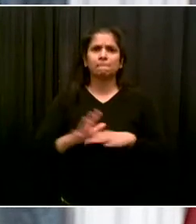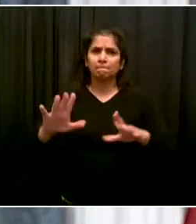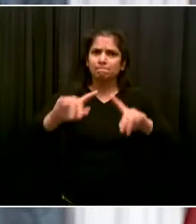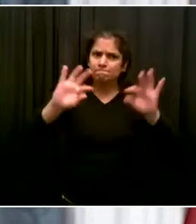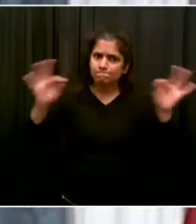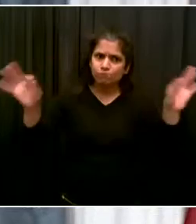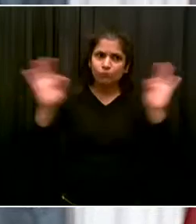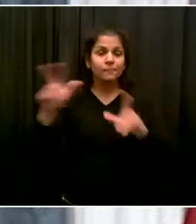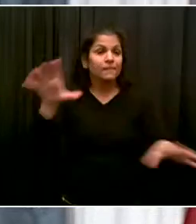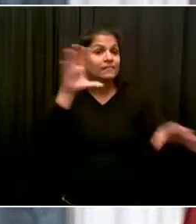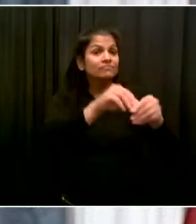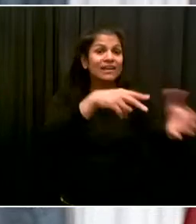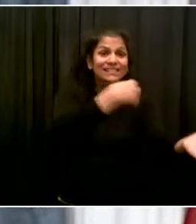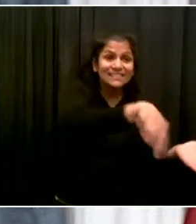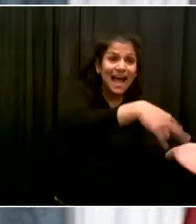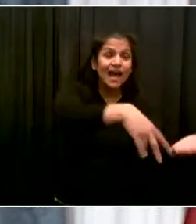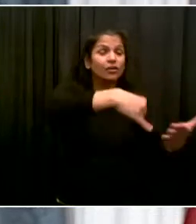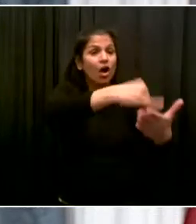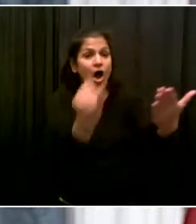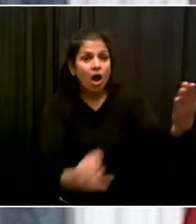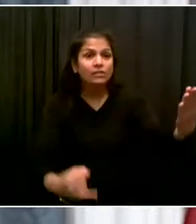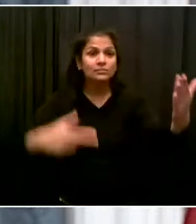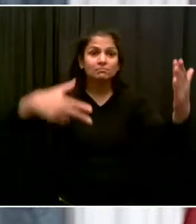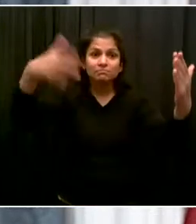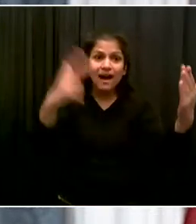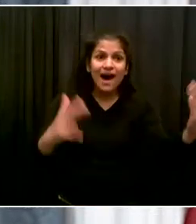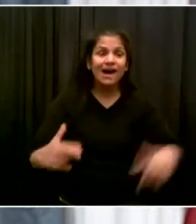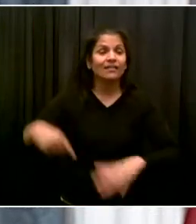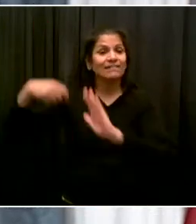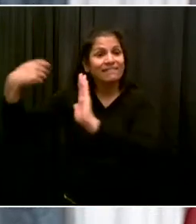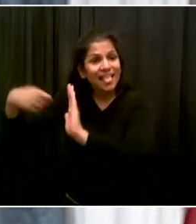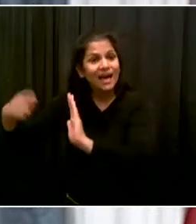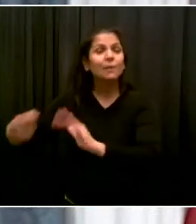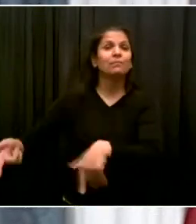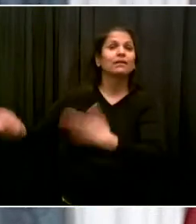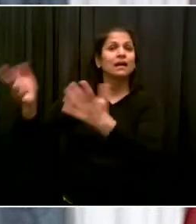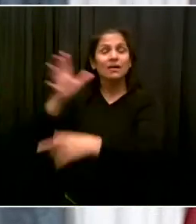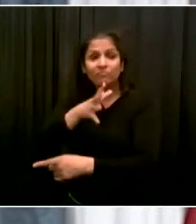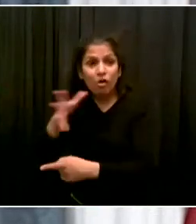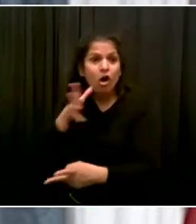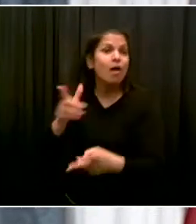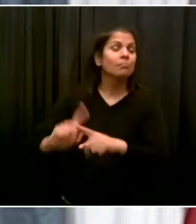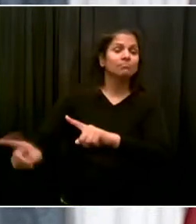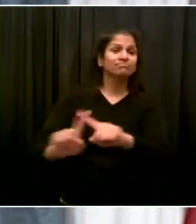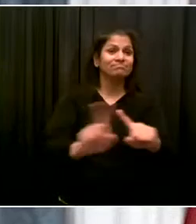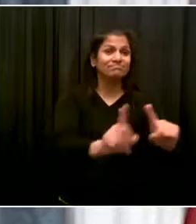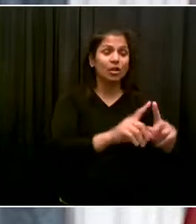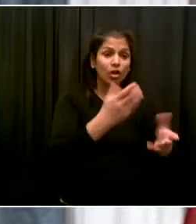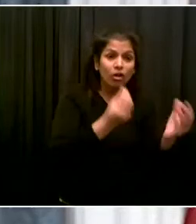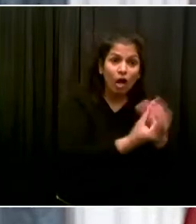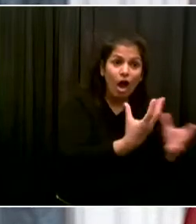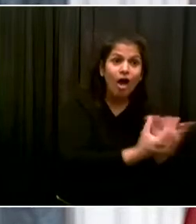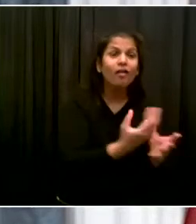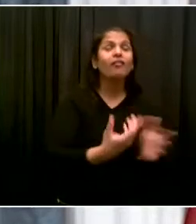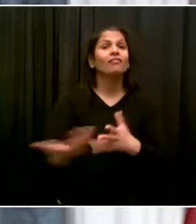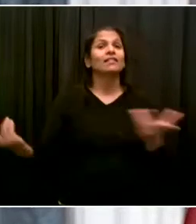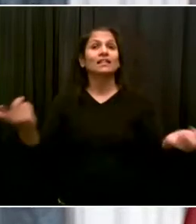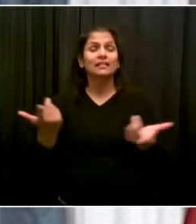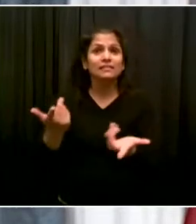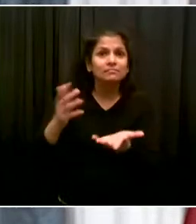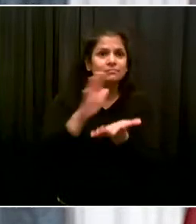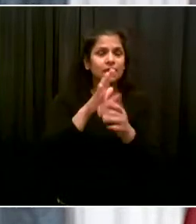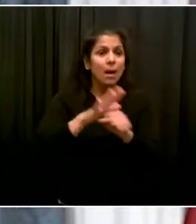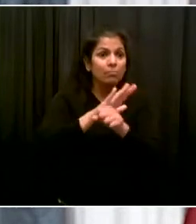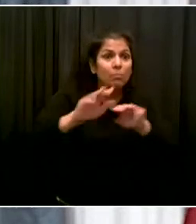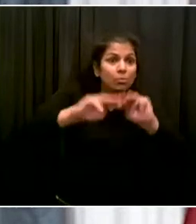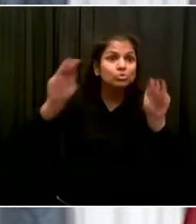program tailored to the needs and interests of their students and families. Communities know best what they want and need.